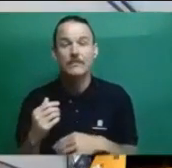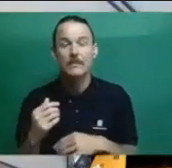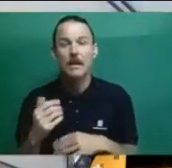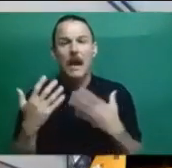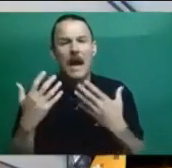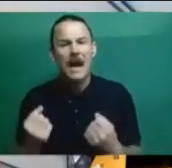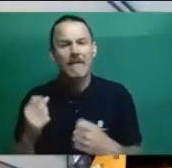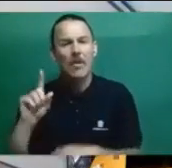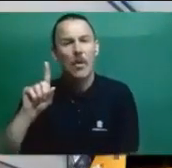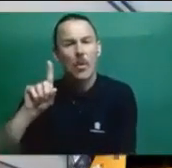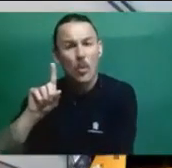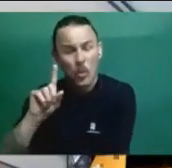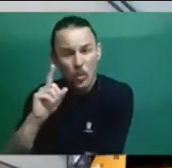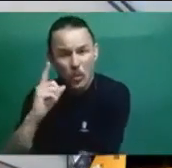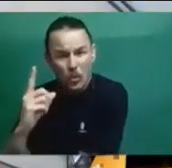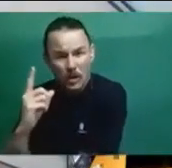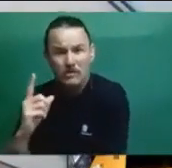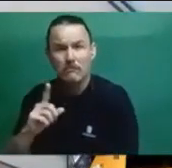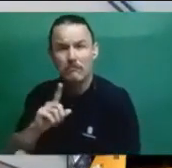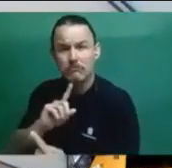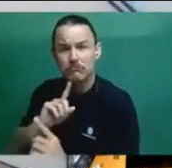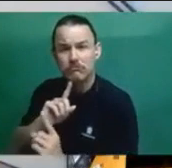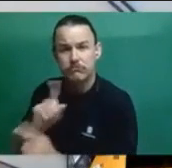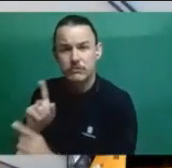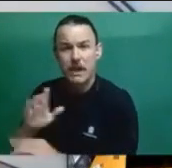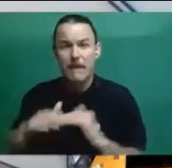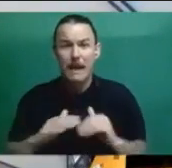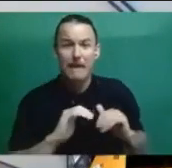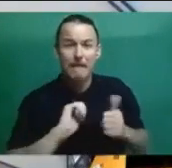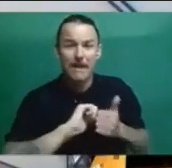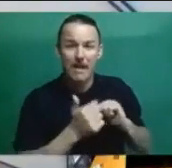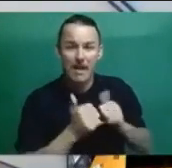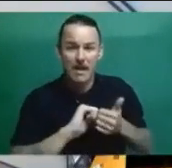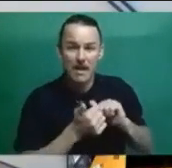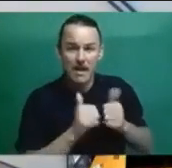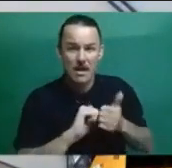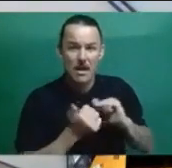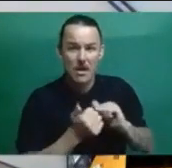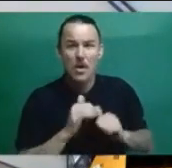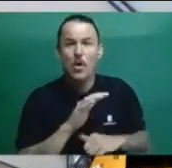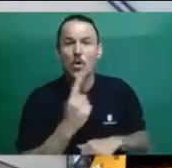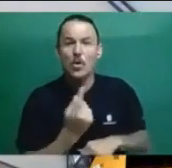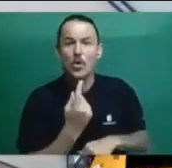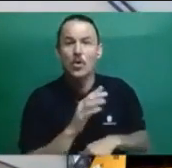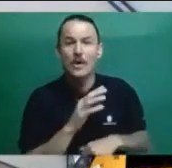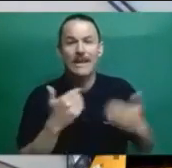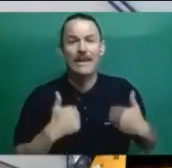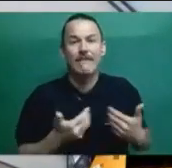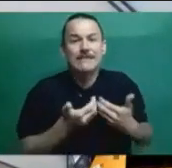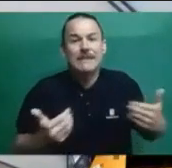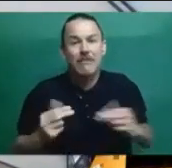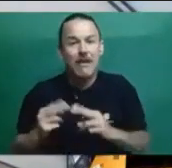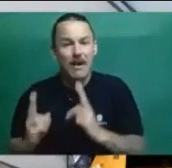didn't live in the same household. I was asked a question about it. I instinctively backed the Chief Health Officer. He then, conveniently